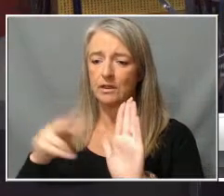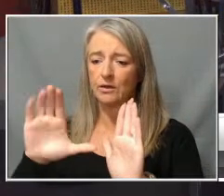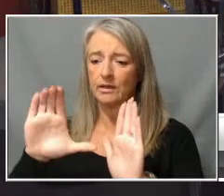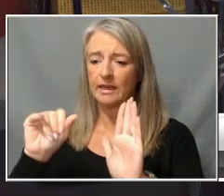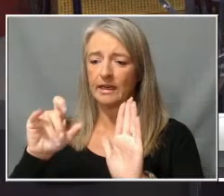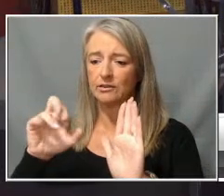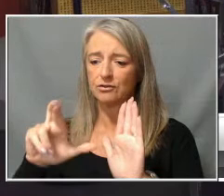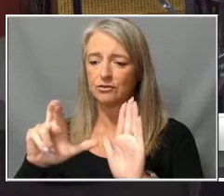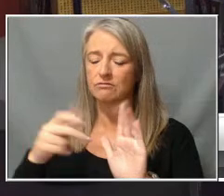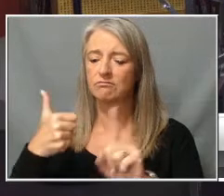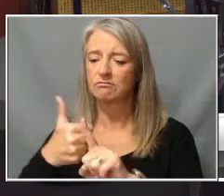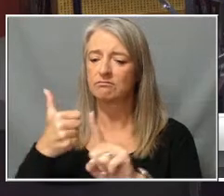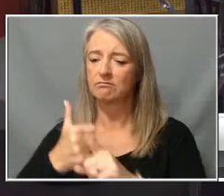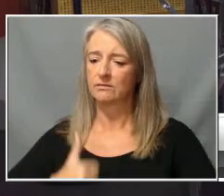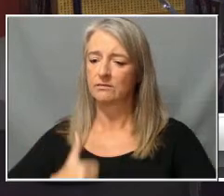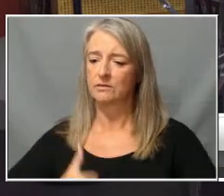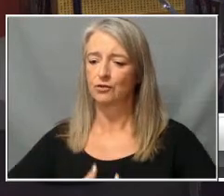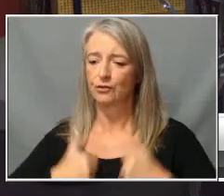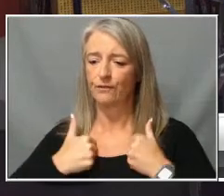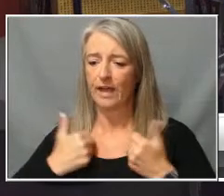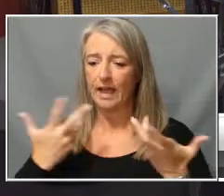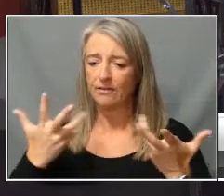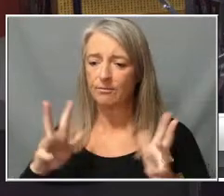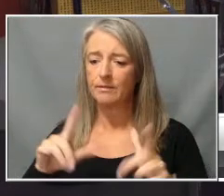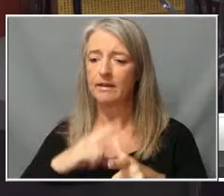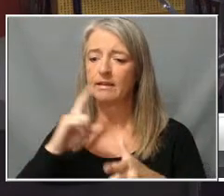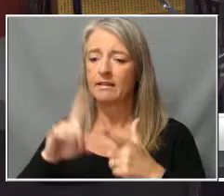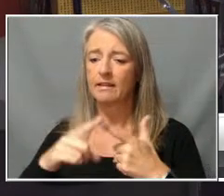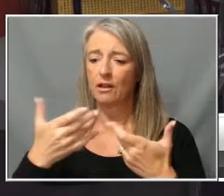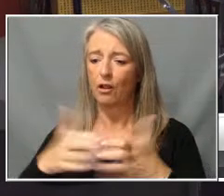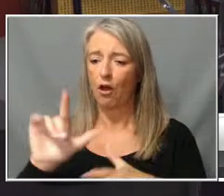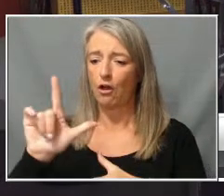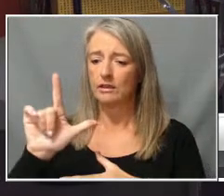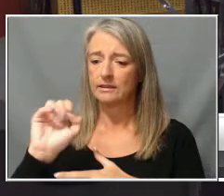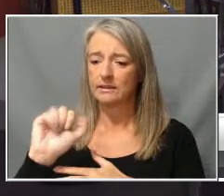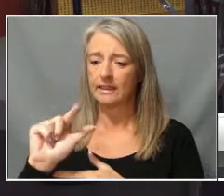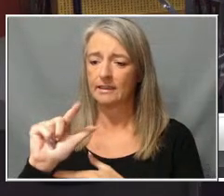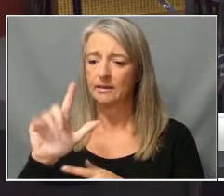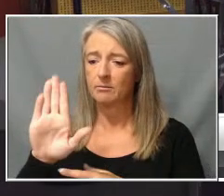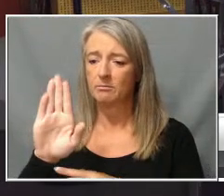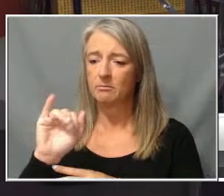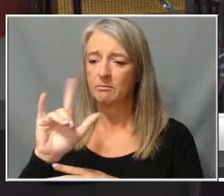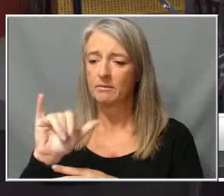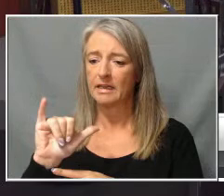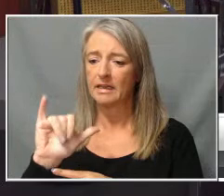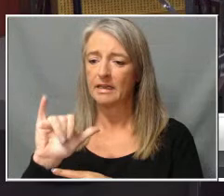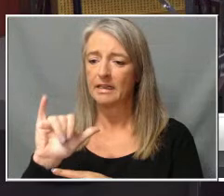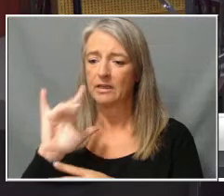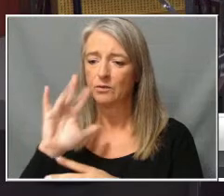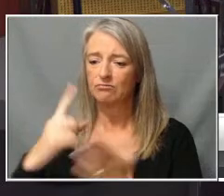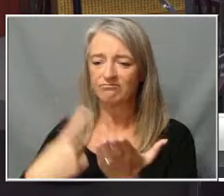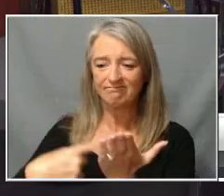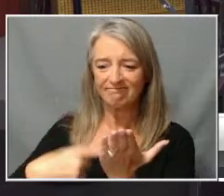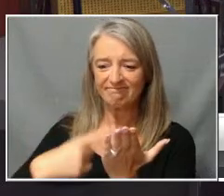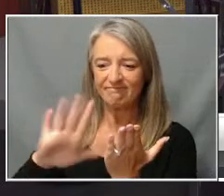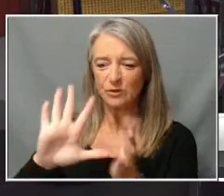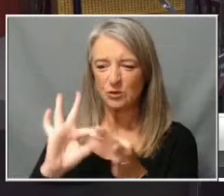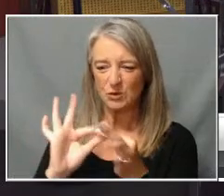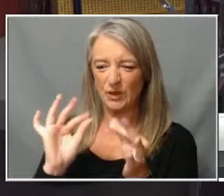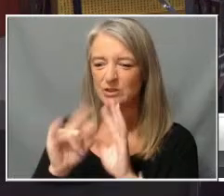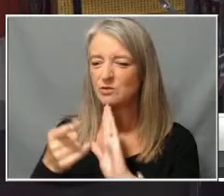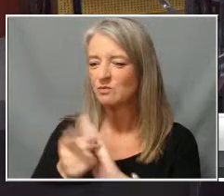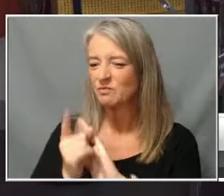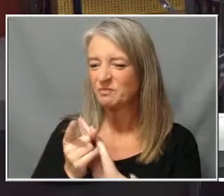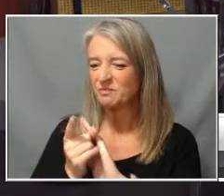He survived cancer, but then he lost his leg. So Billy, we're going to talk a little bit more about your story coming up here in just a moment. And next to you